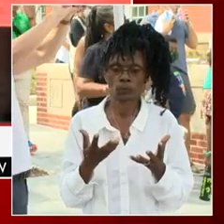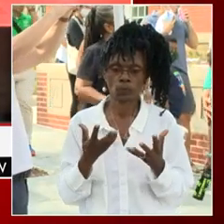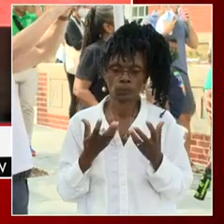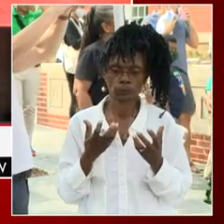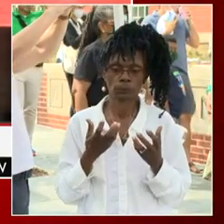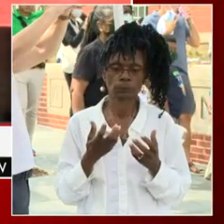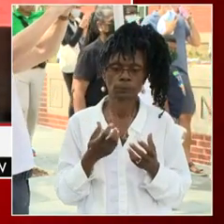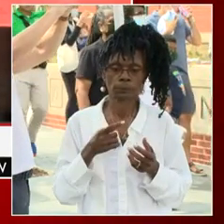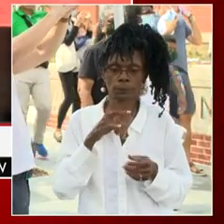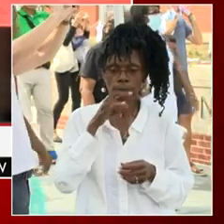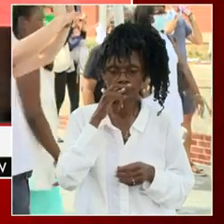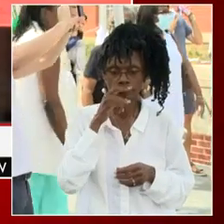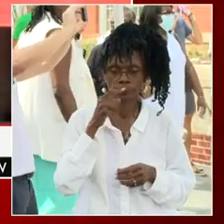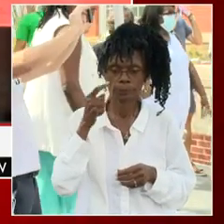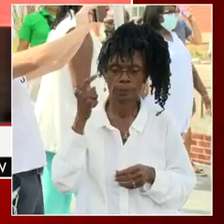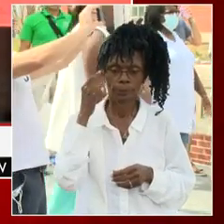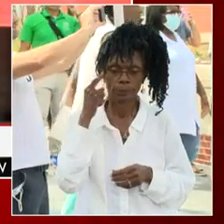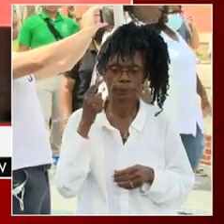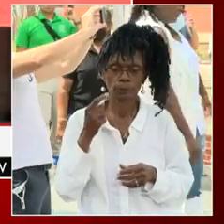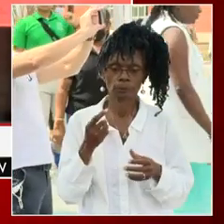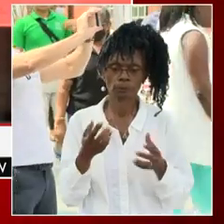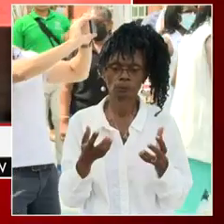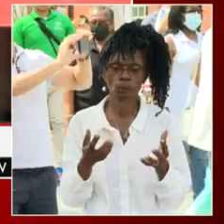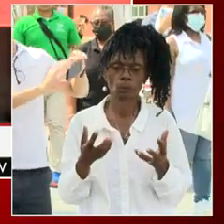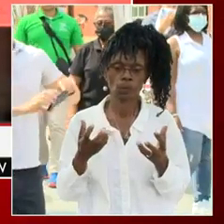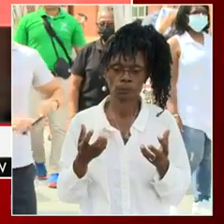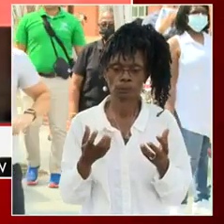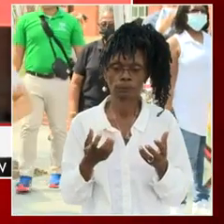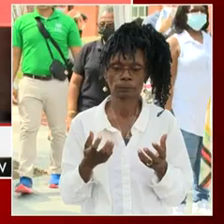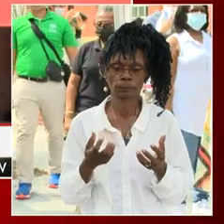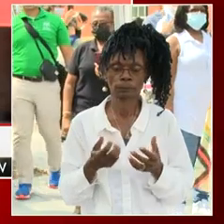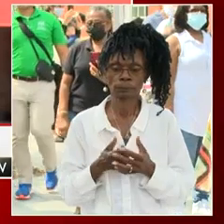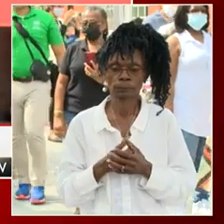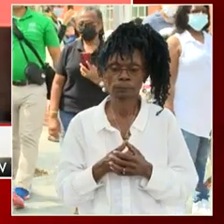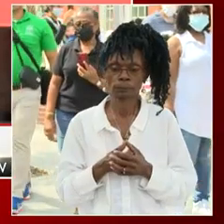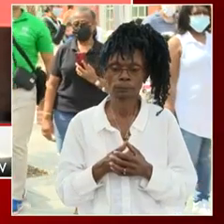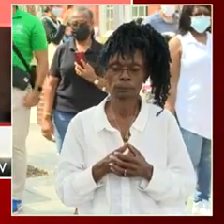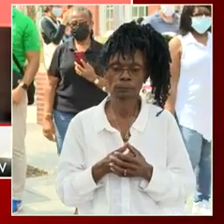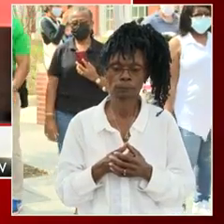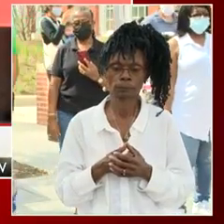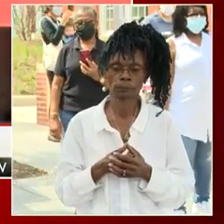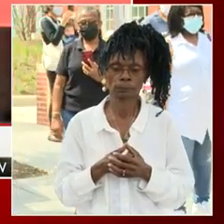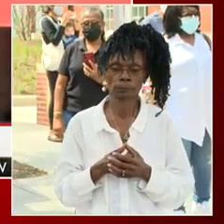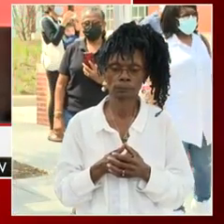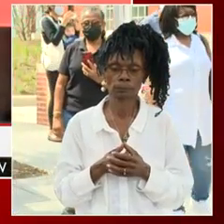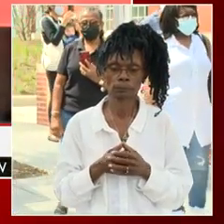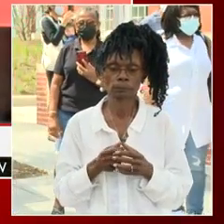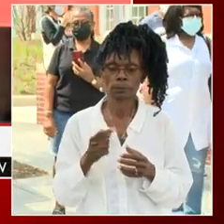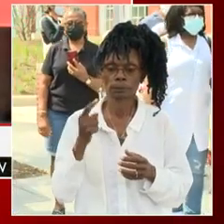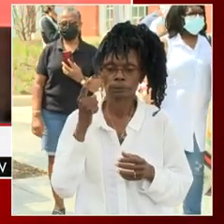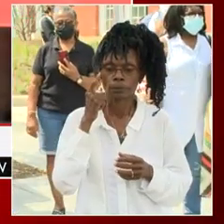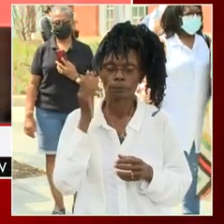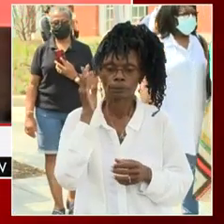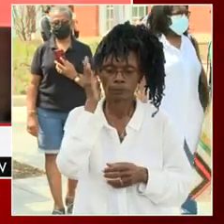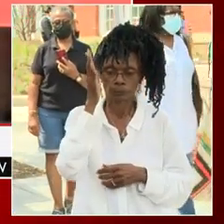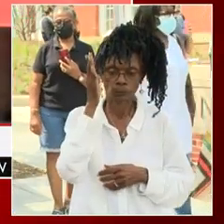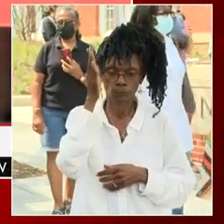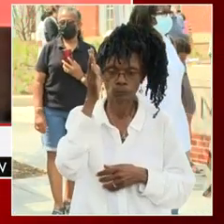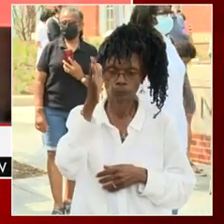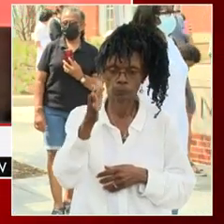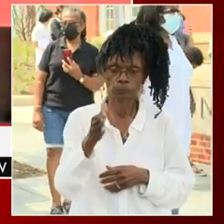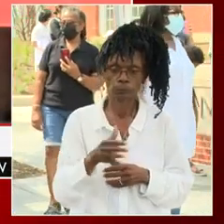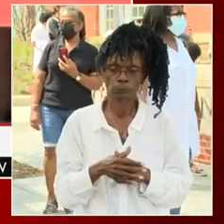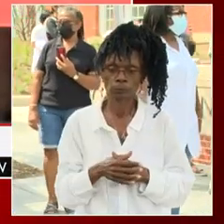challenge our students to stretch, and prepare our students to soar. Schools are where we